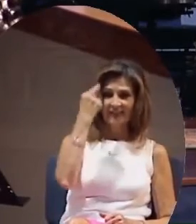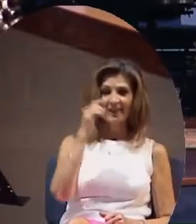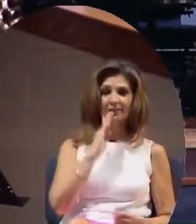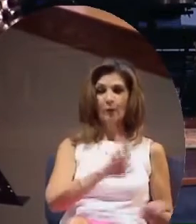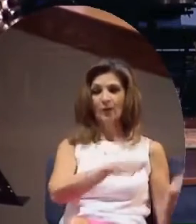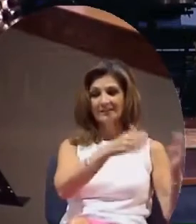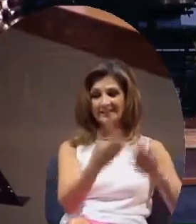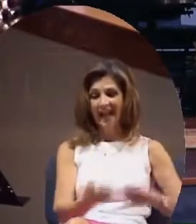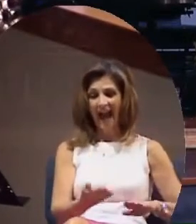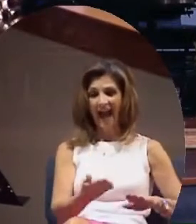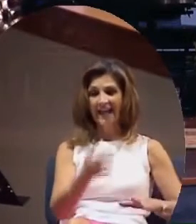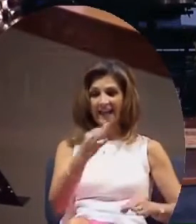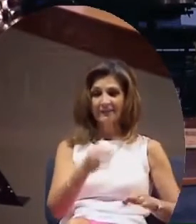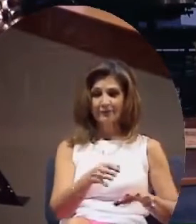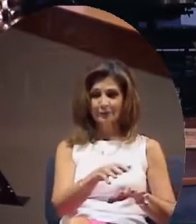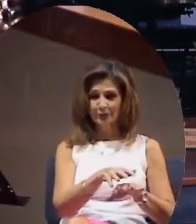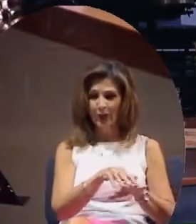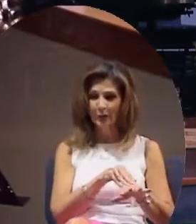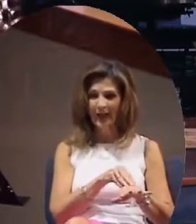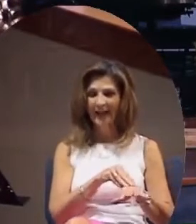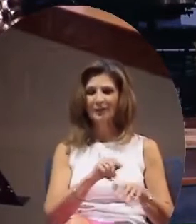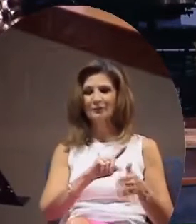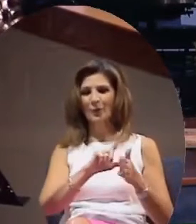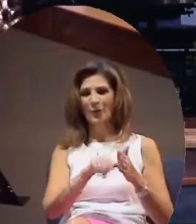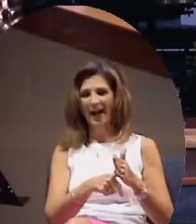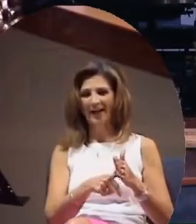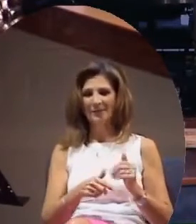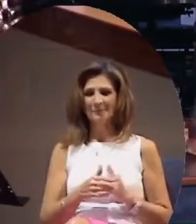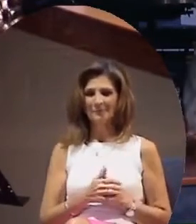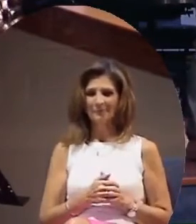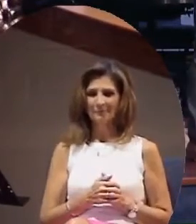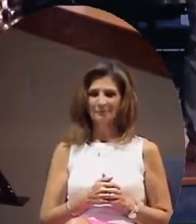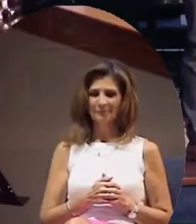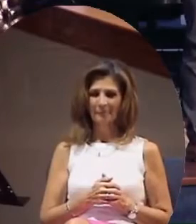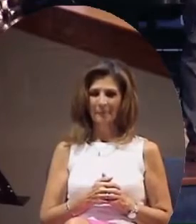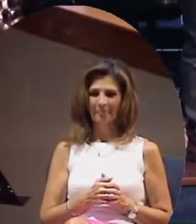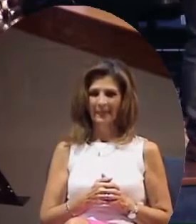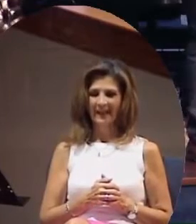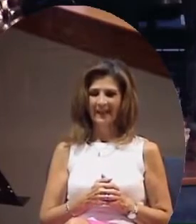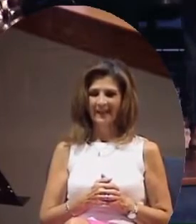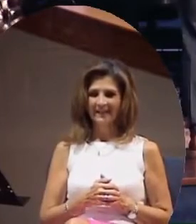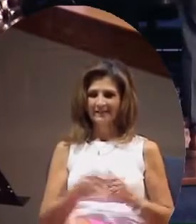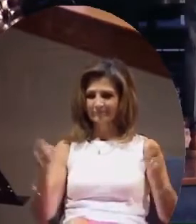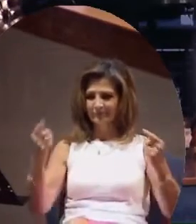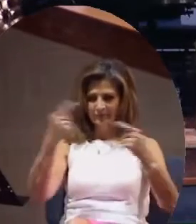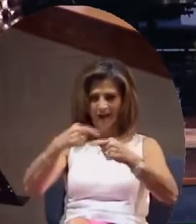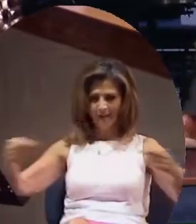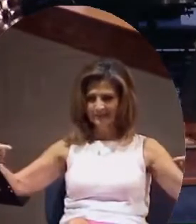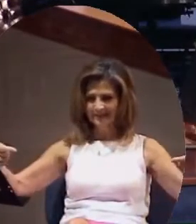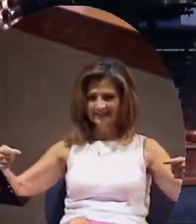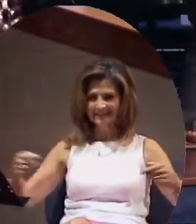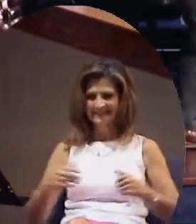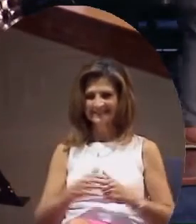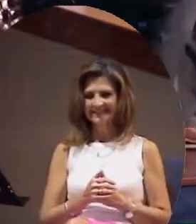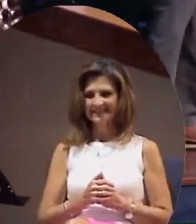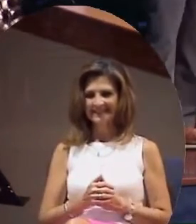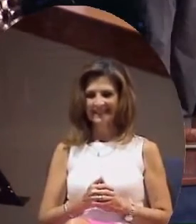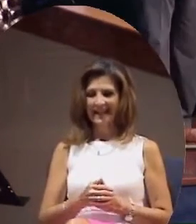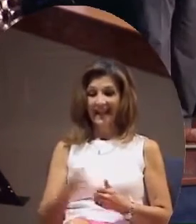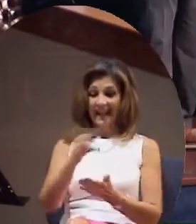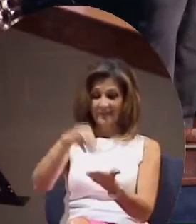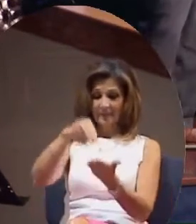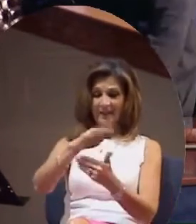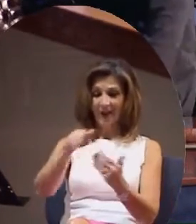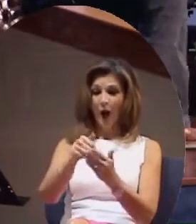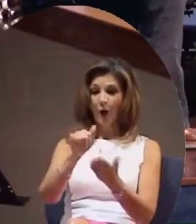going to die if you slow down by them. Amen. Hypochondriacs. Amen. And then right in the middle of all